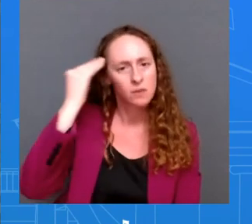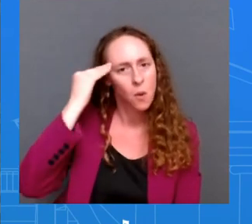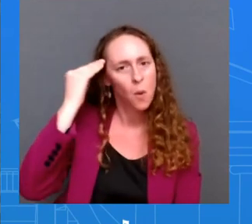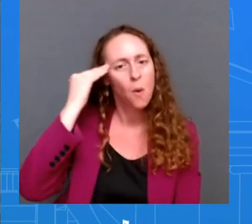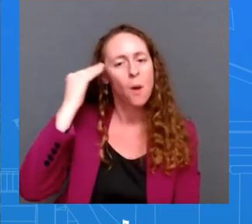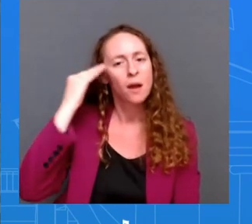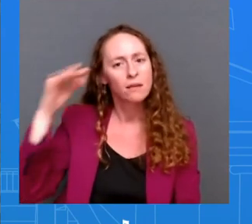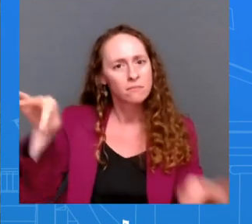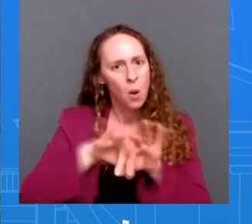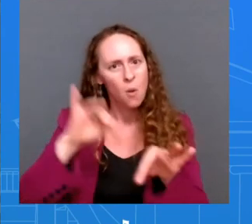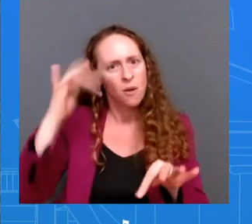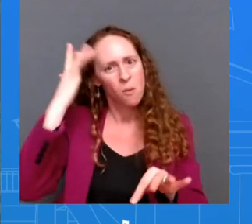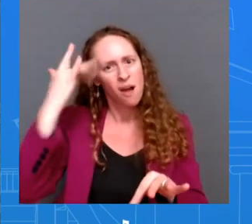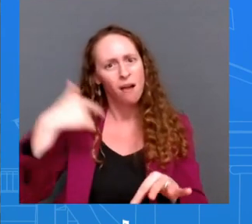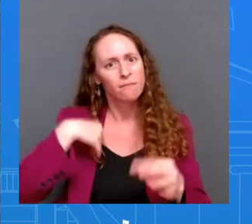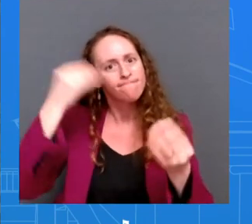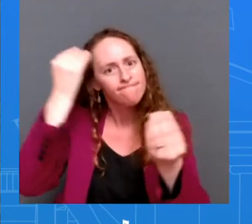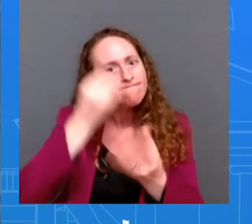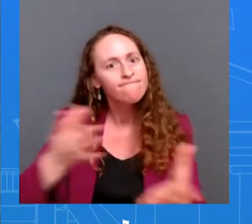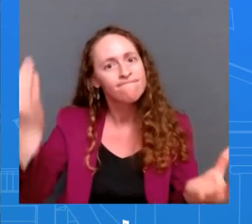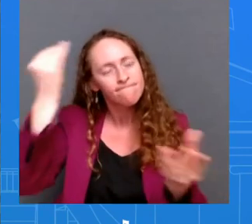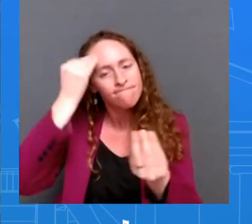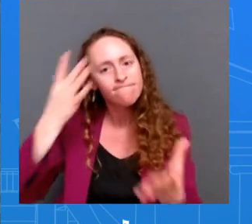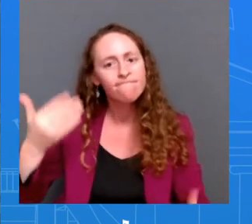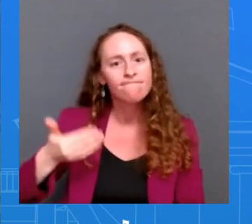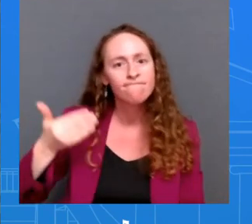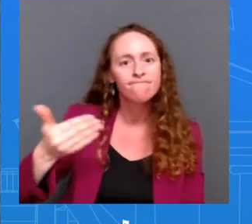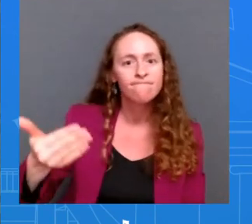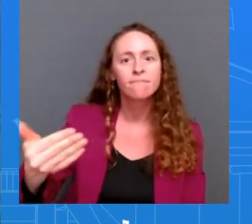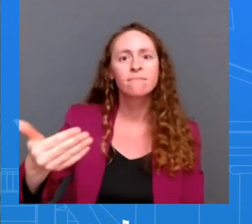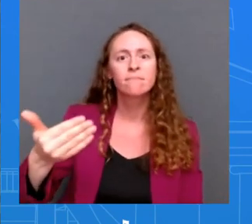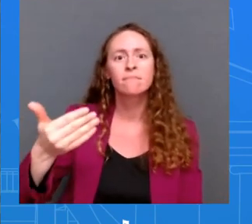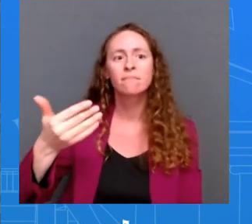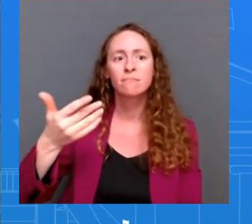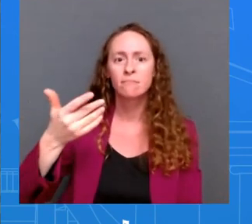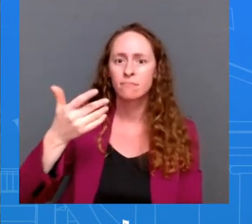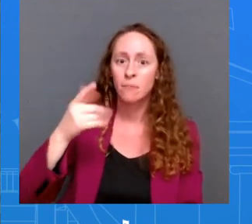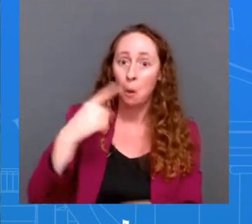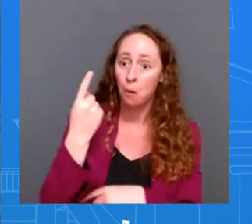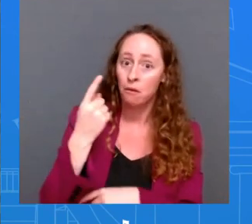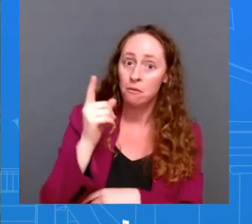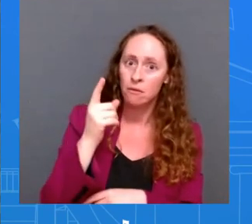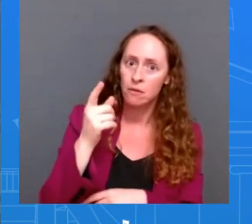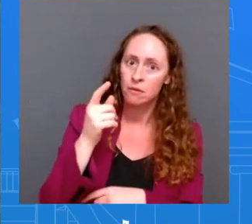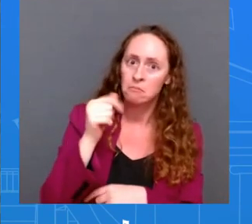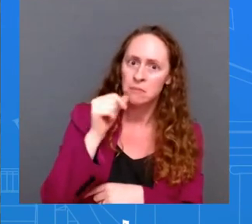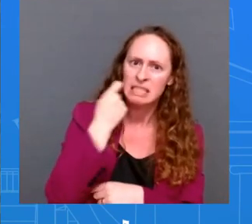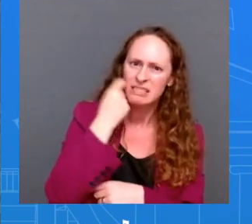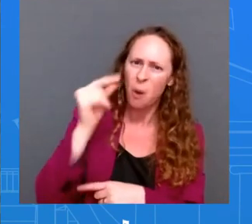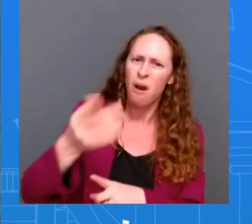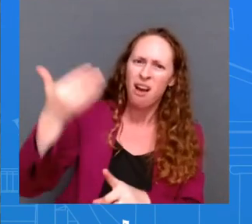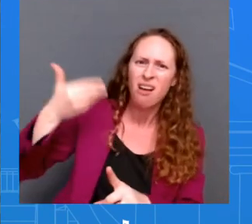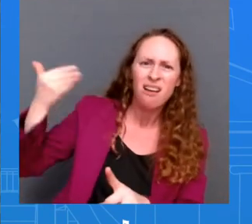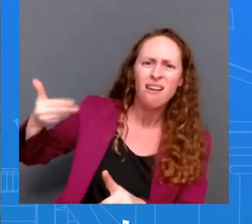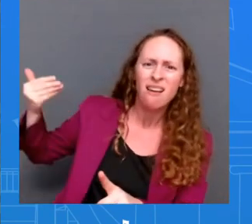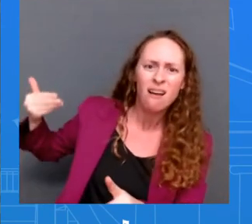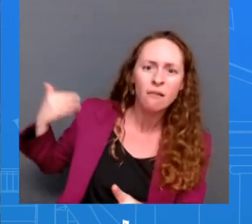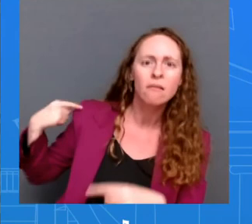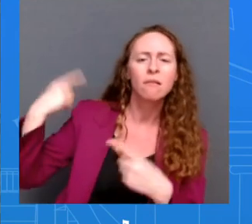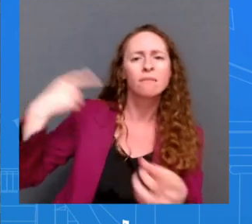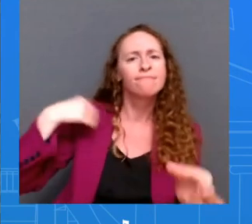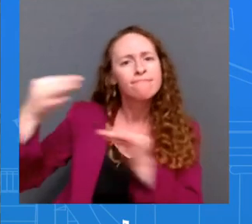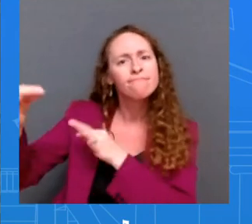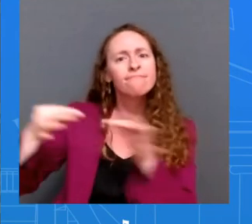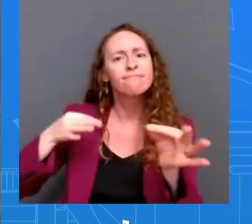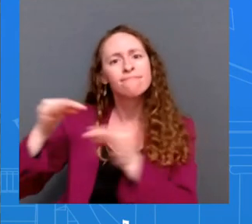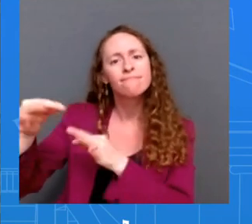just today or yesterday or the day before. Last week we were announcing vaccines, 800,000, and now we're talking about